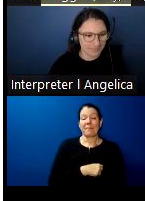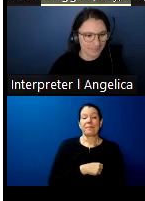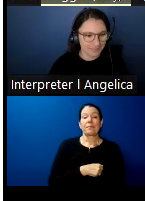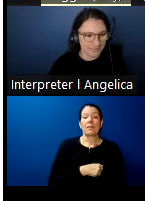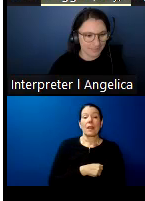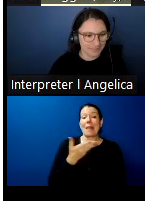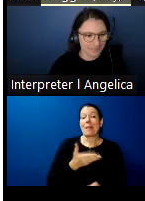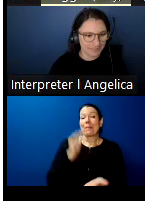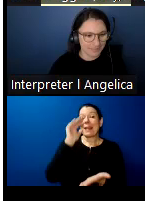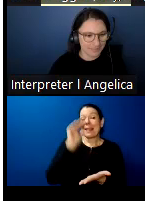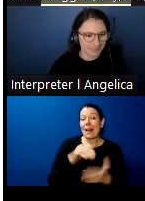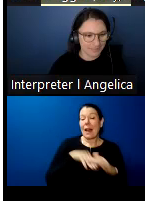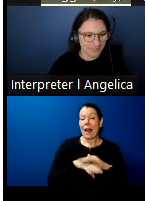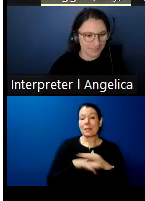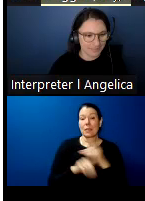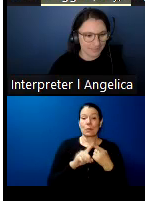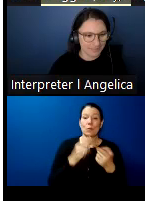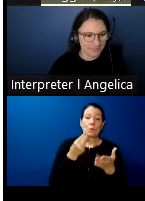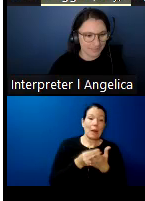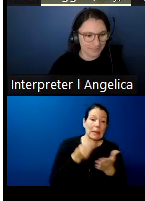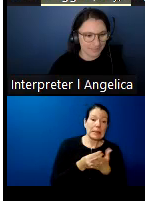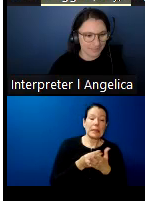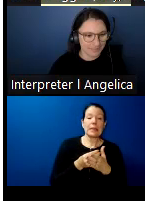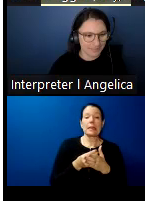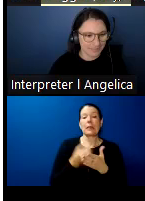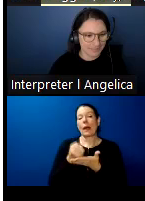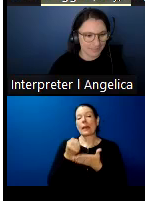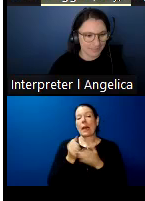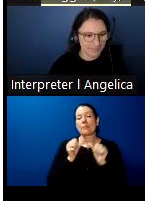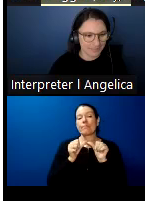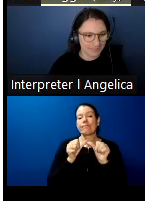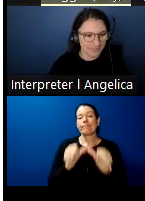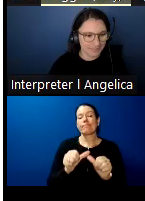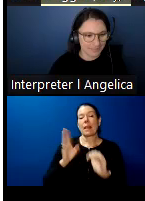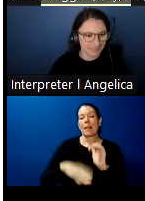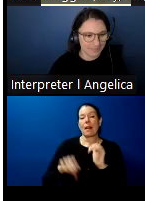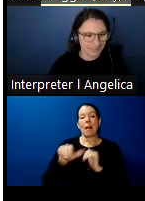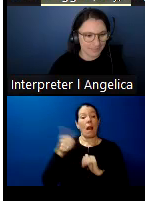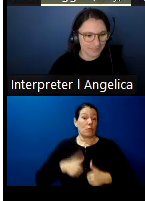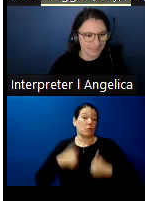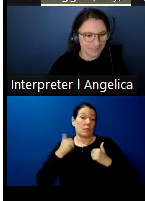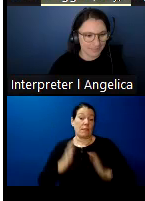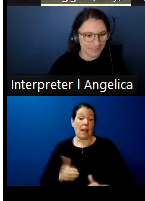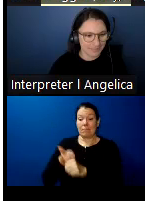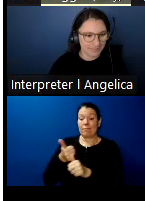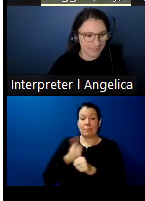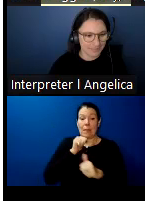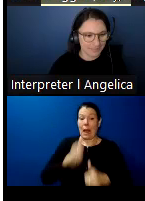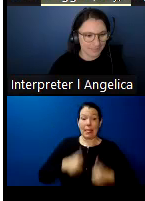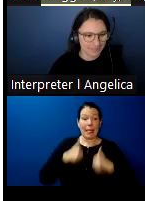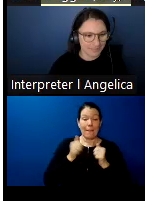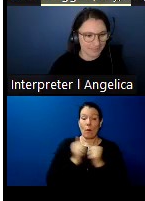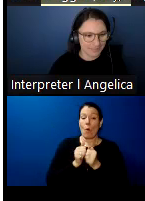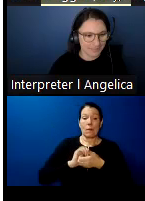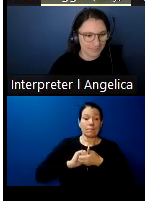even less access to money or economic stability than another survivor that's not living with or partnered